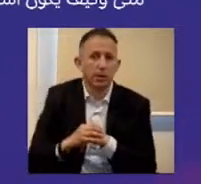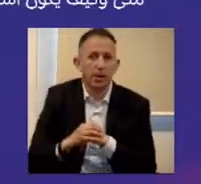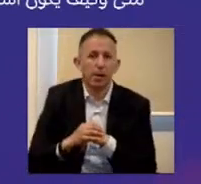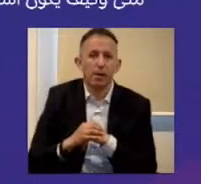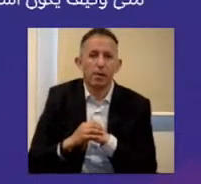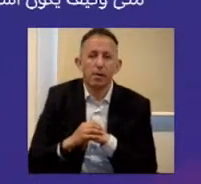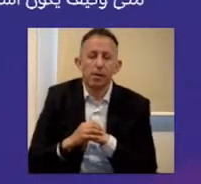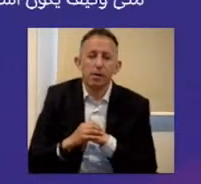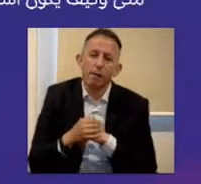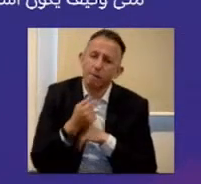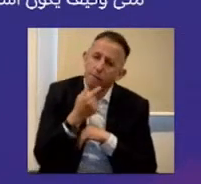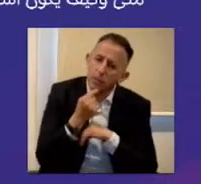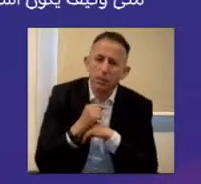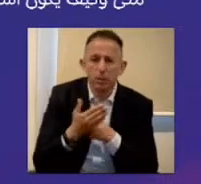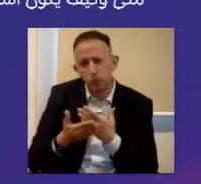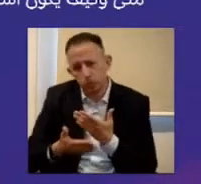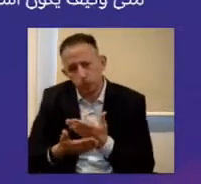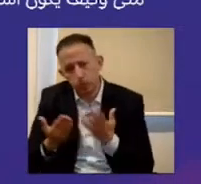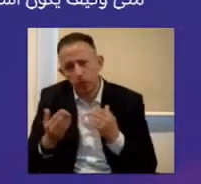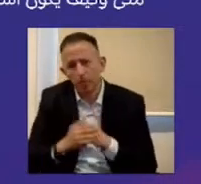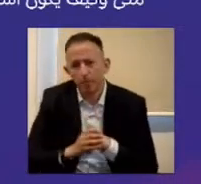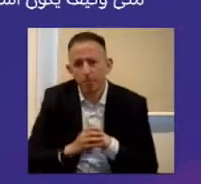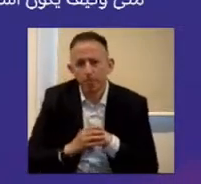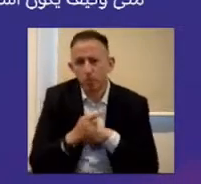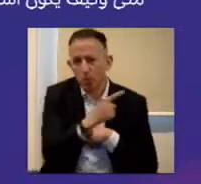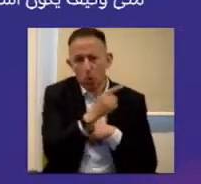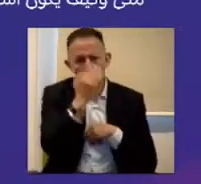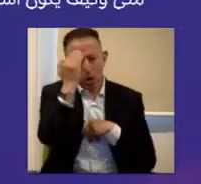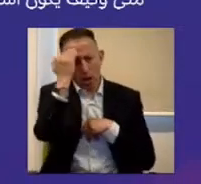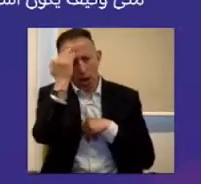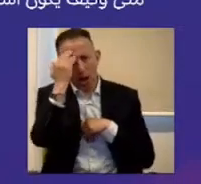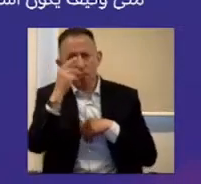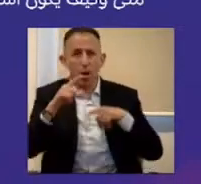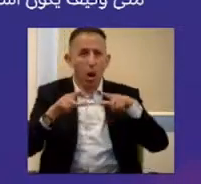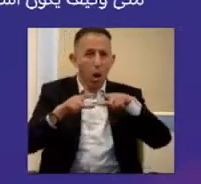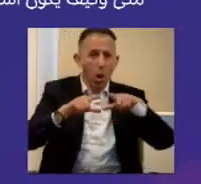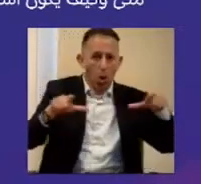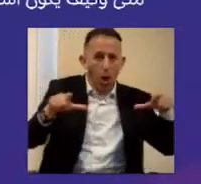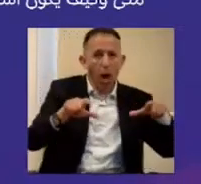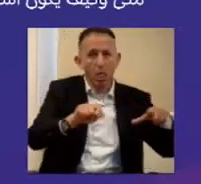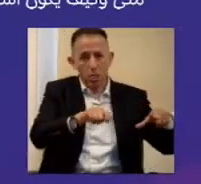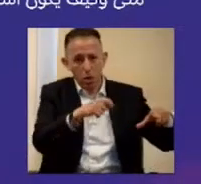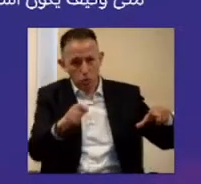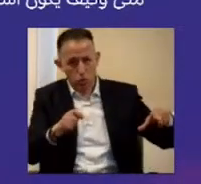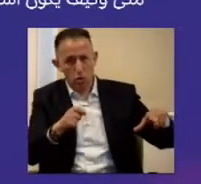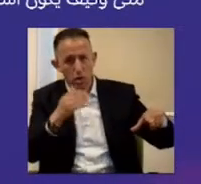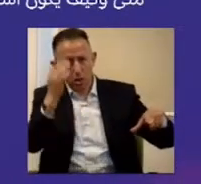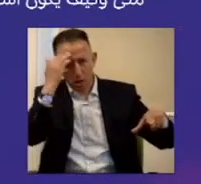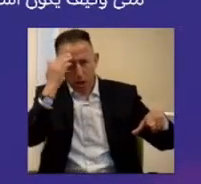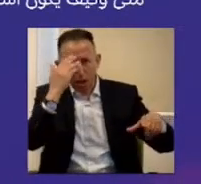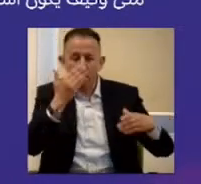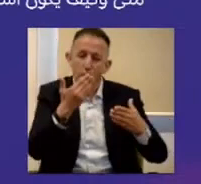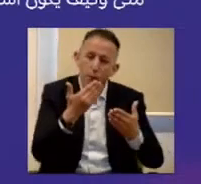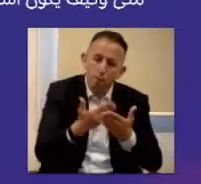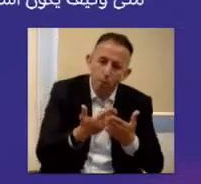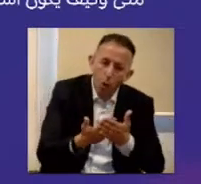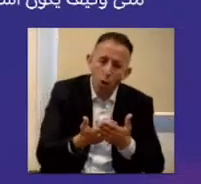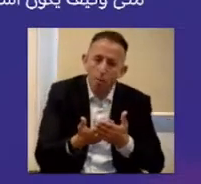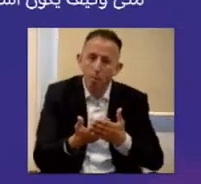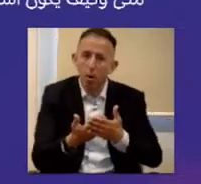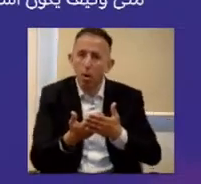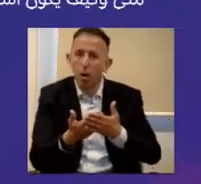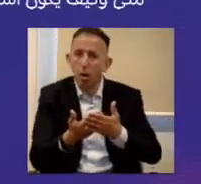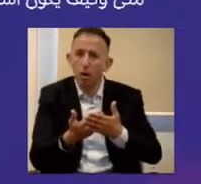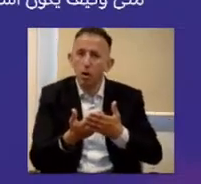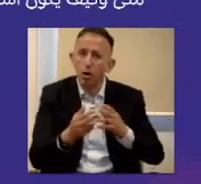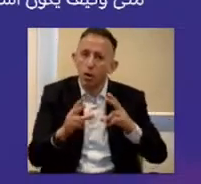That means that I can do statistical induction. I can generalize from what I observe in text.